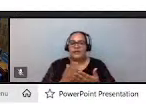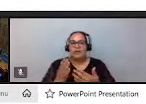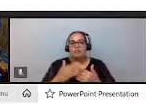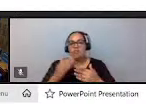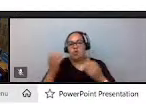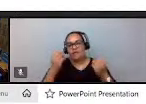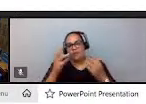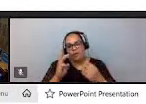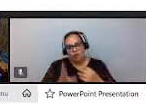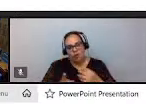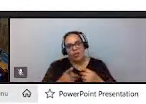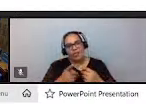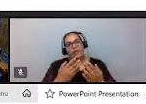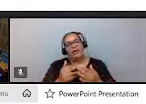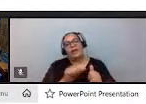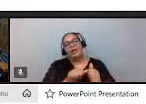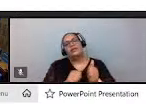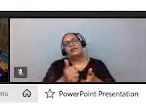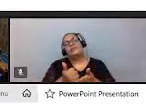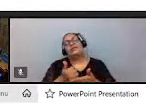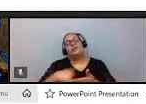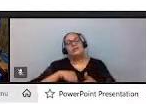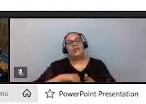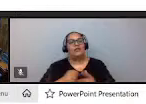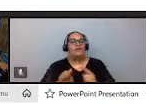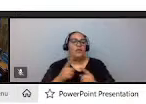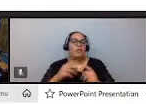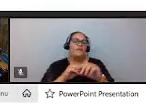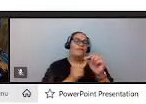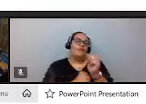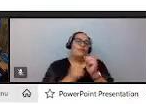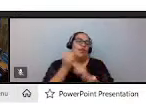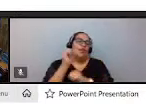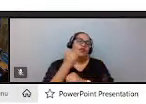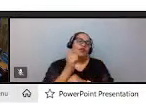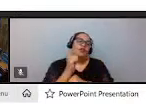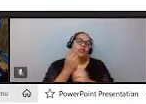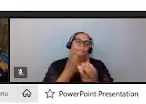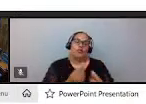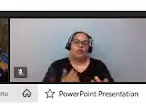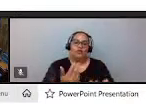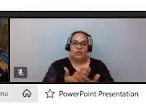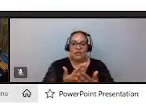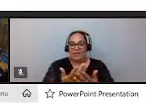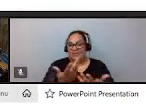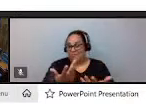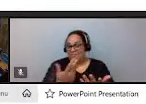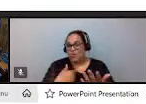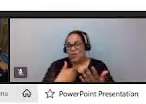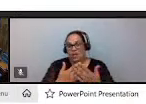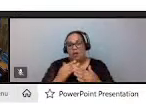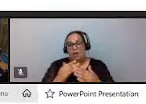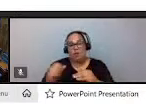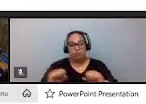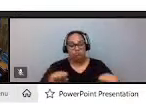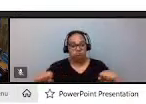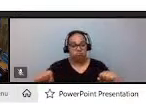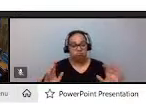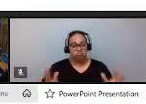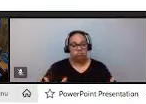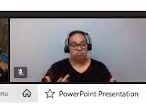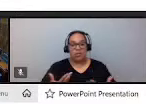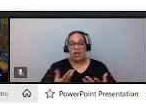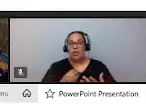further information that will be able to assist us from the infrastructure engineering Solutions so that we can become more resilient not only